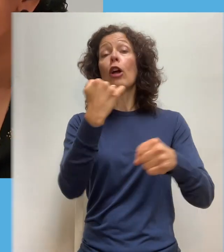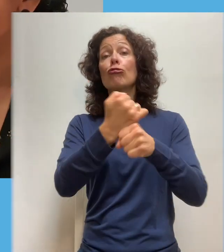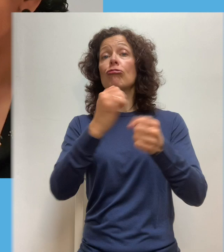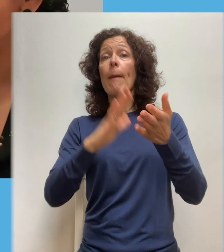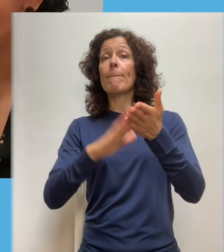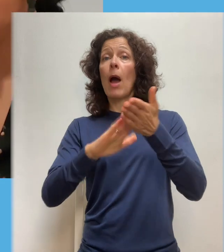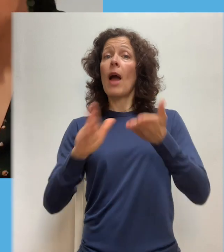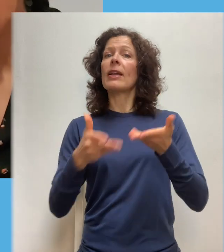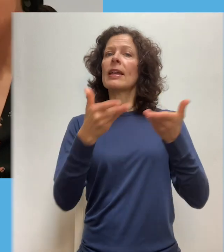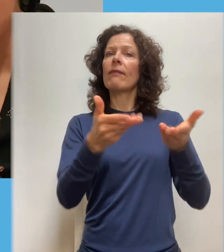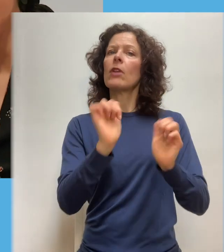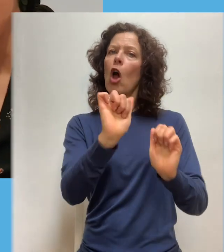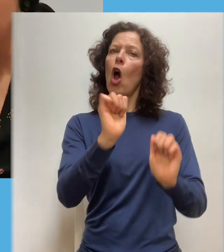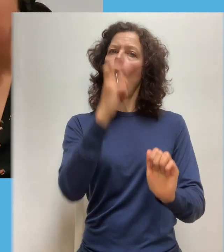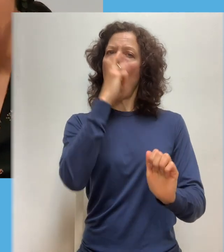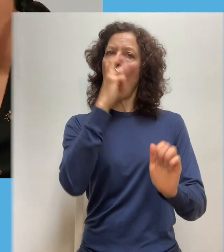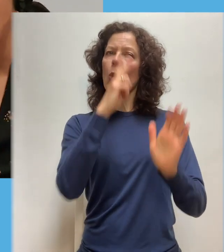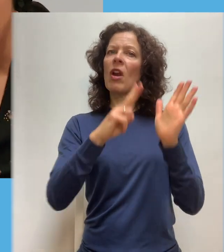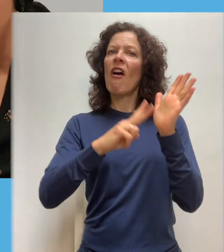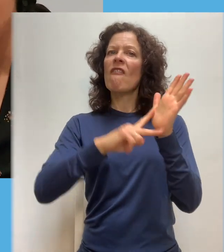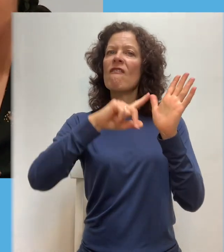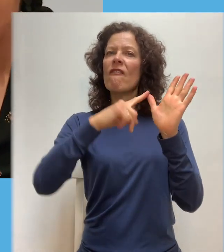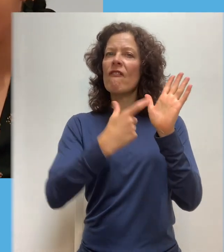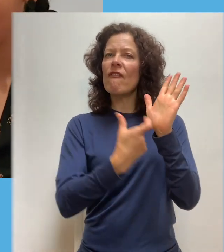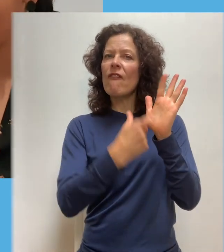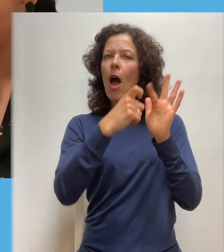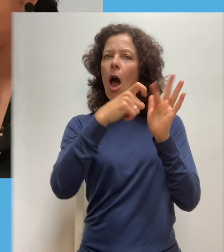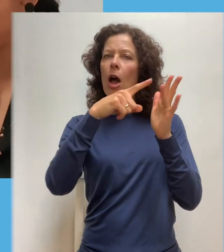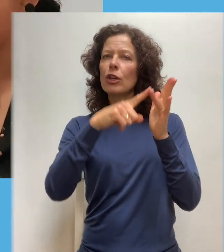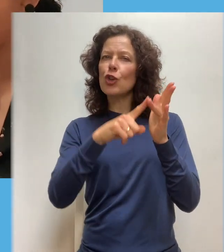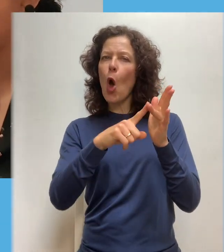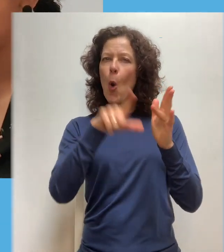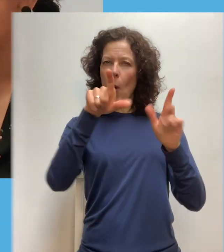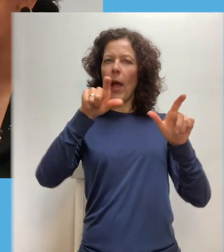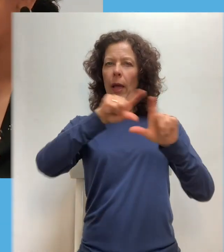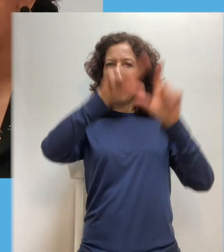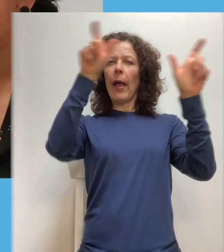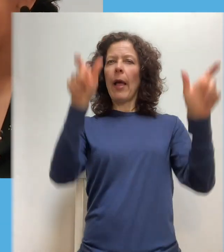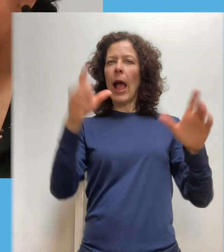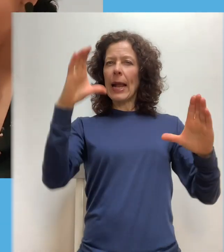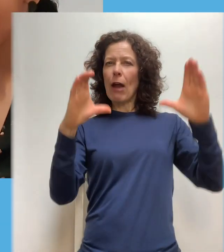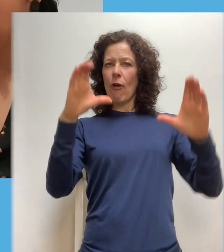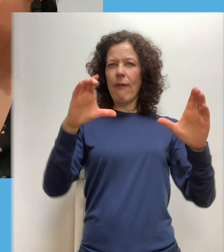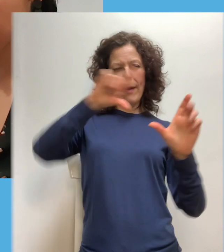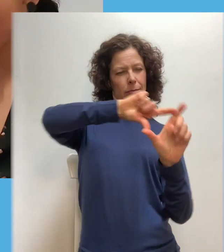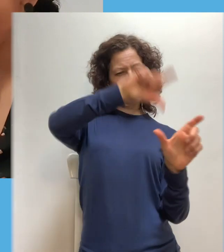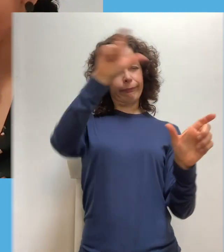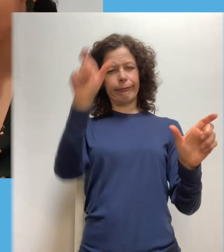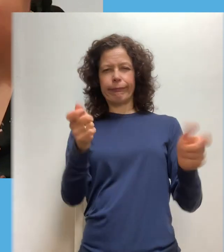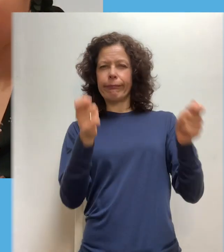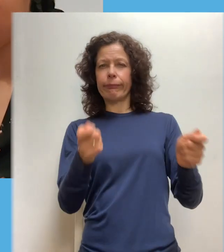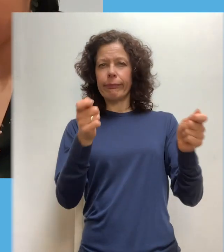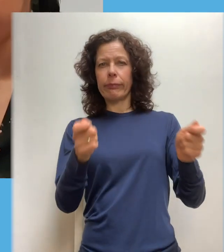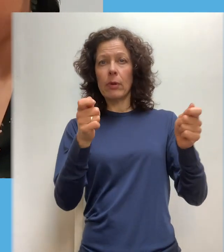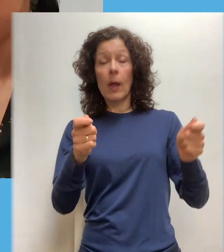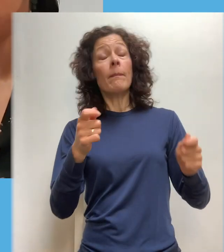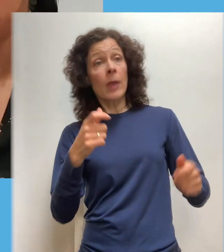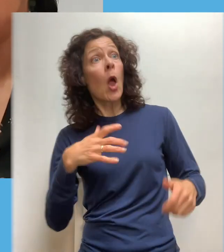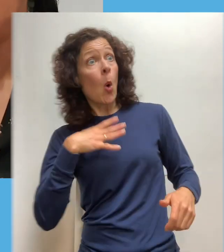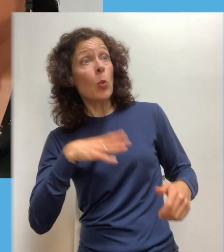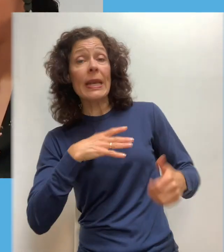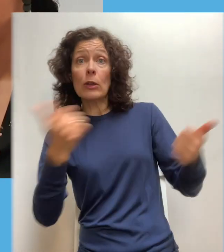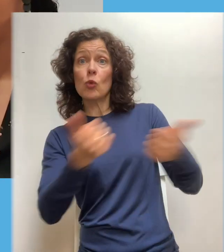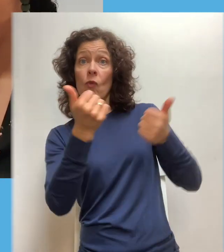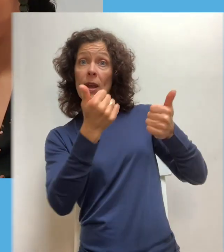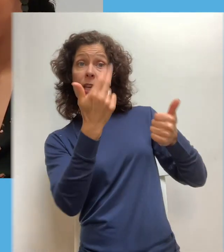it. "We need to finish the painting today," announced Shirley, the leader. "Look at these old pictures I found,"